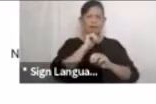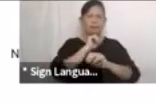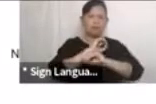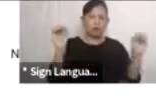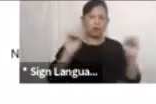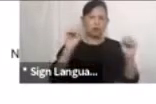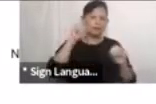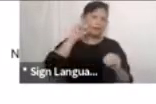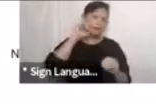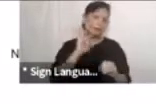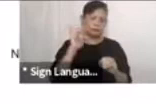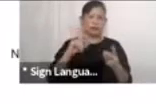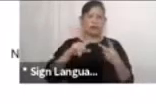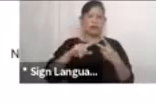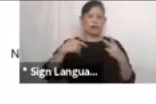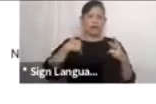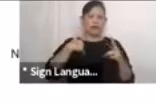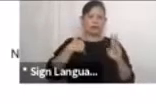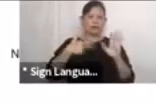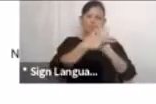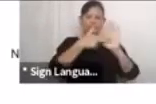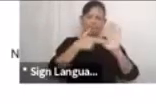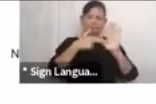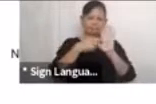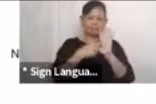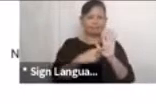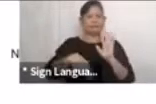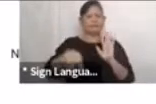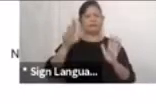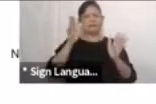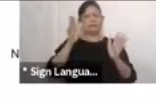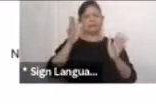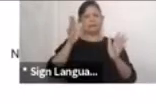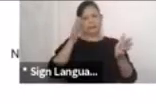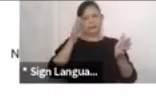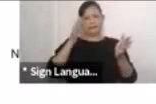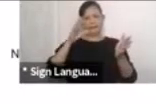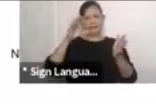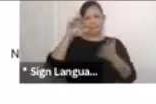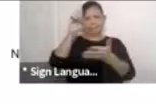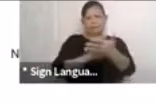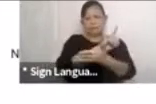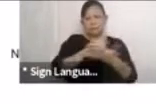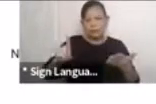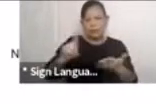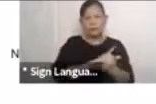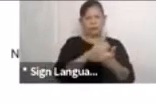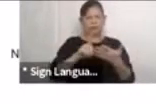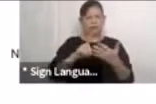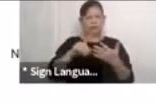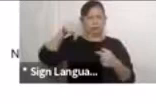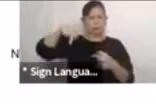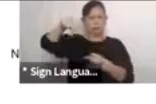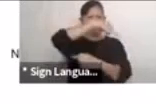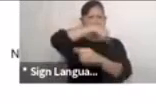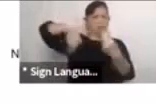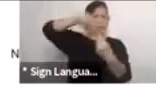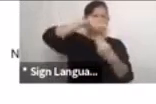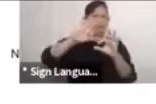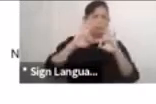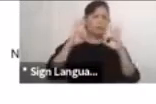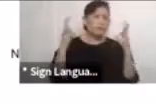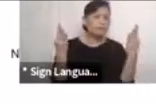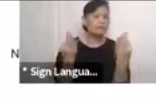of stigma and discrimination when they're accessing services. Stigma and discrimination even comes within their families and within their